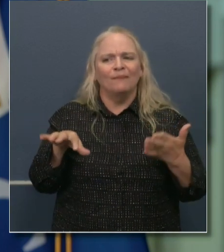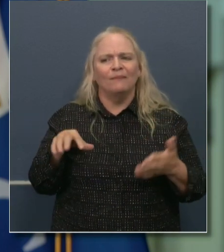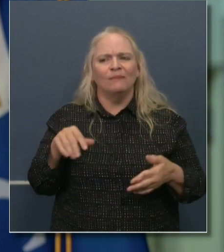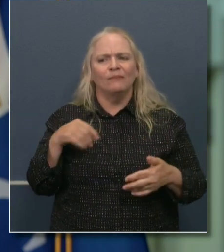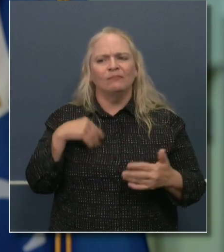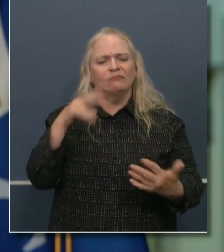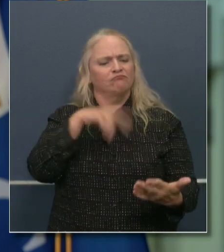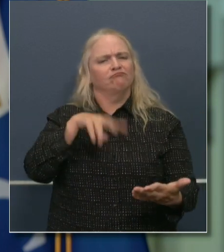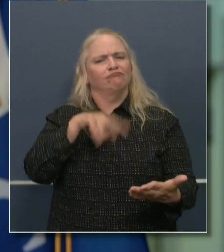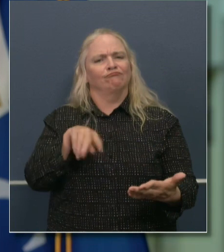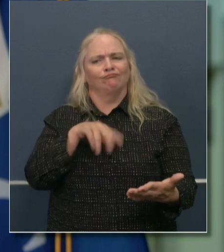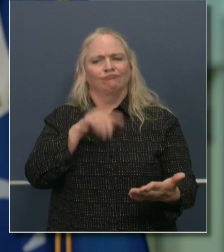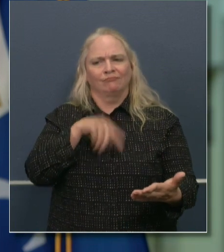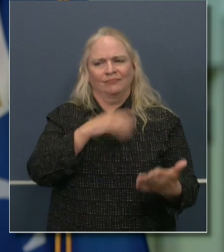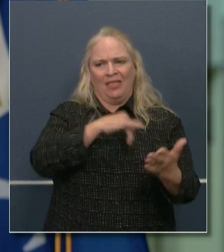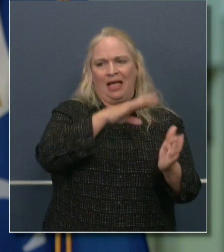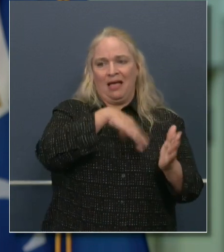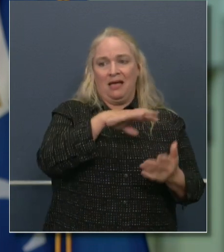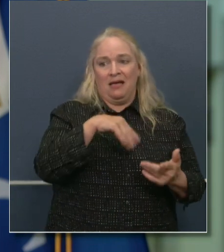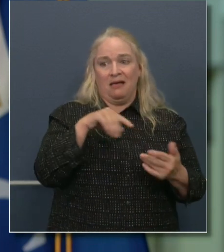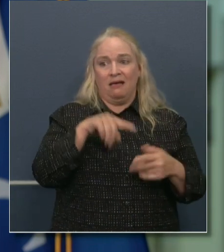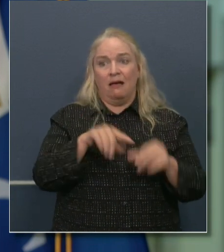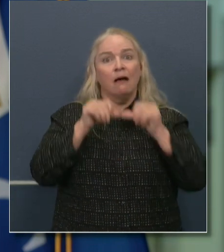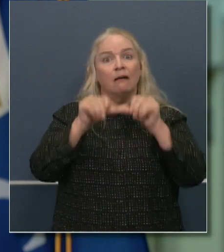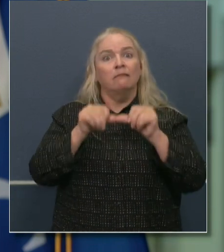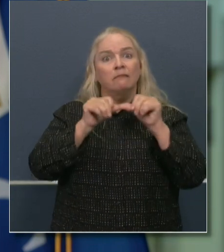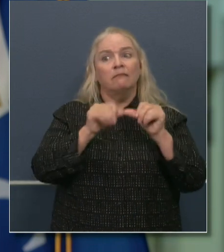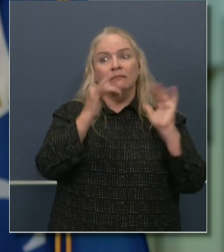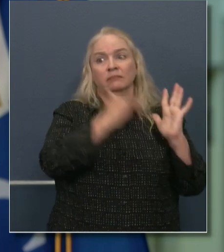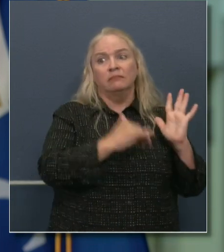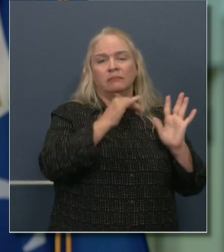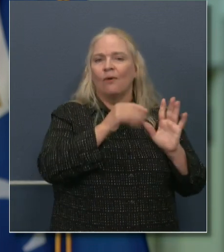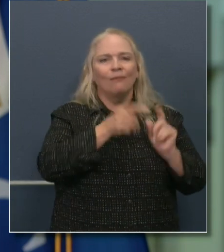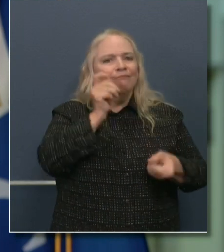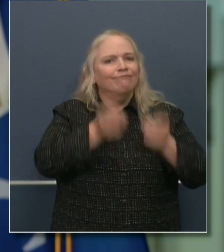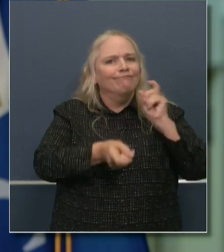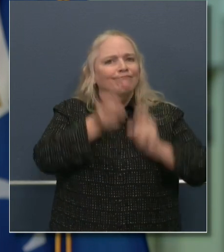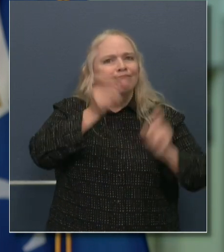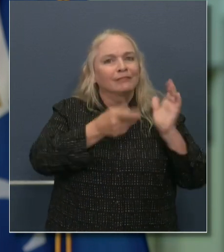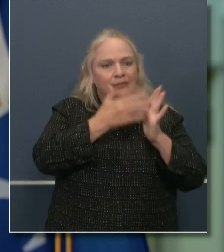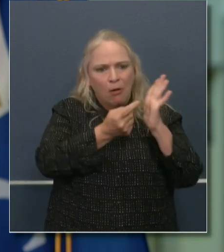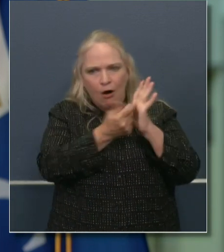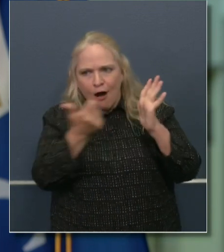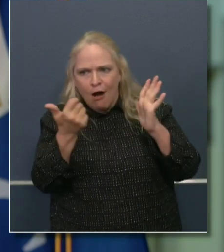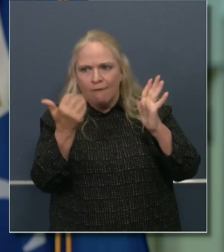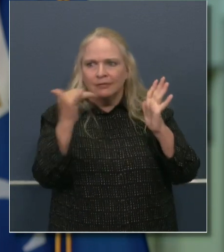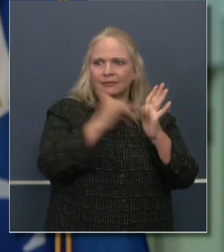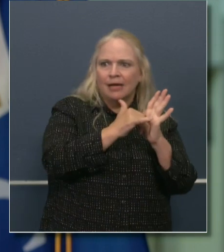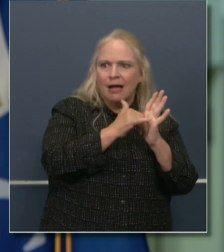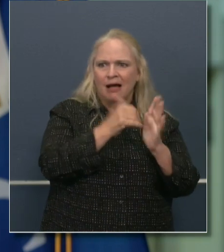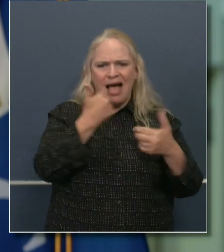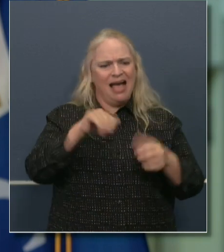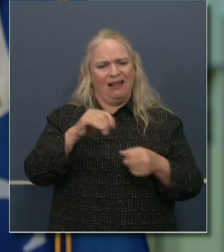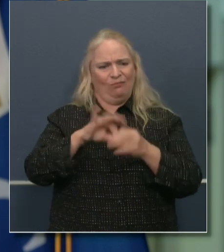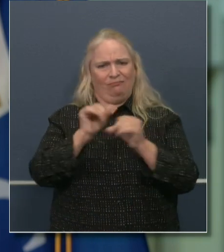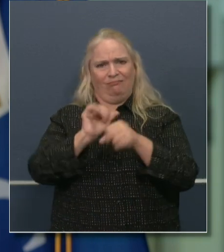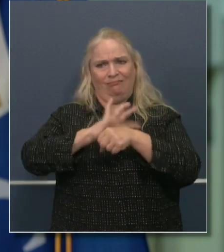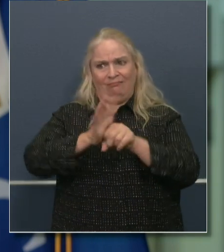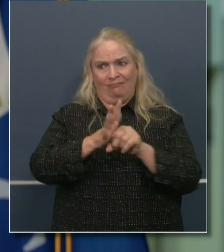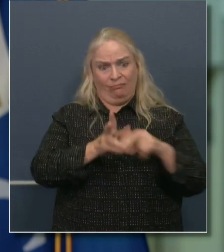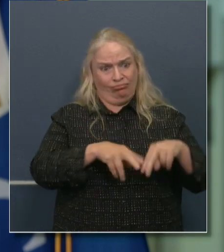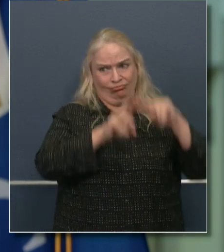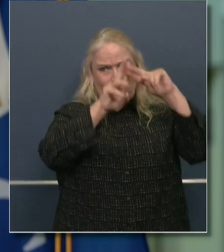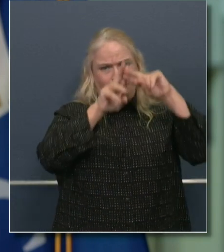nothing is linear as it relates to infectious disease. There's a dynamic, and that dynamic needs